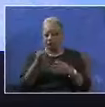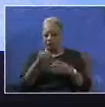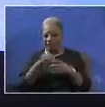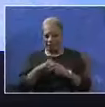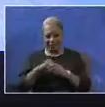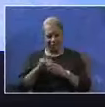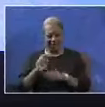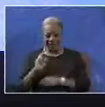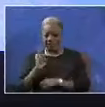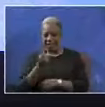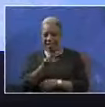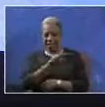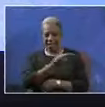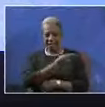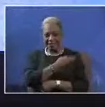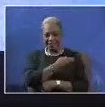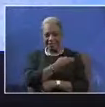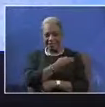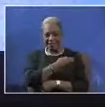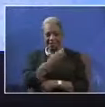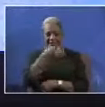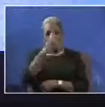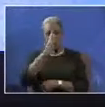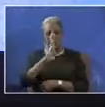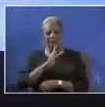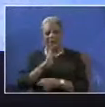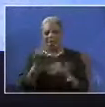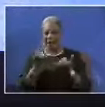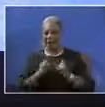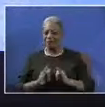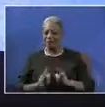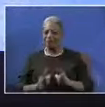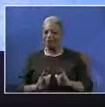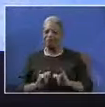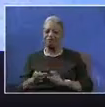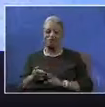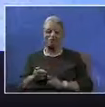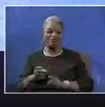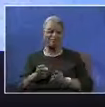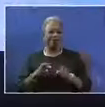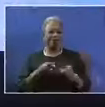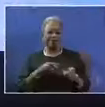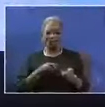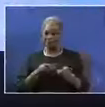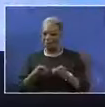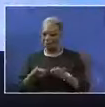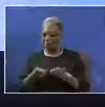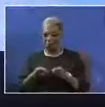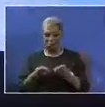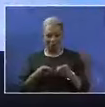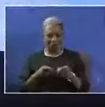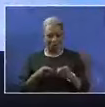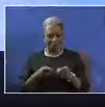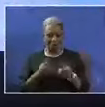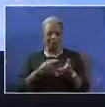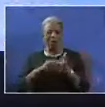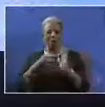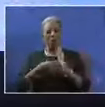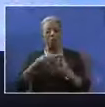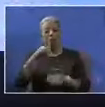it, God was still sovereign, which means that God controls